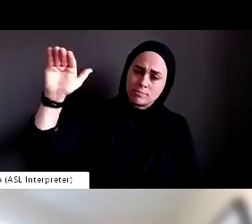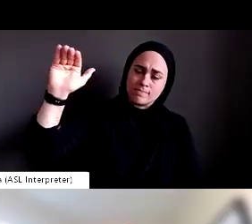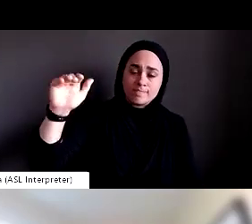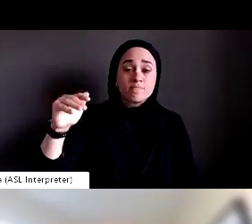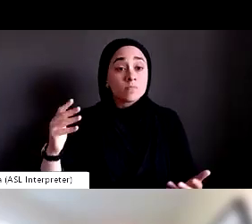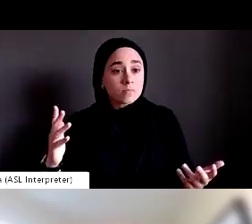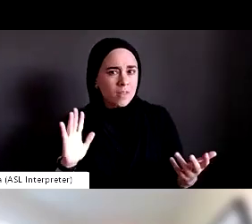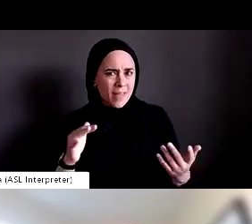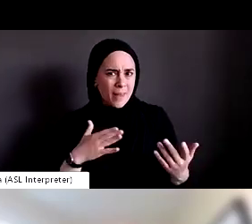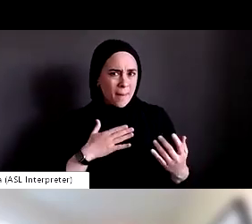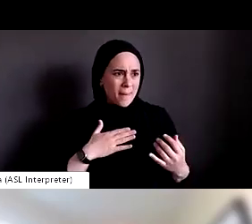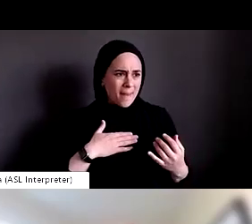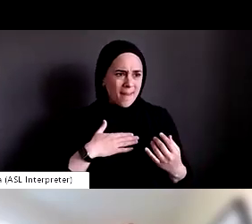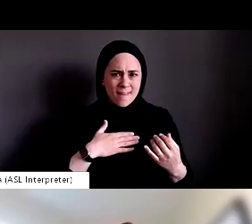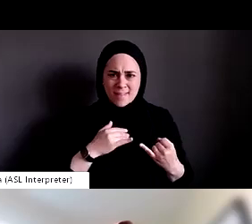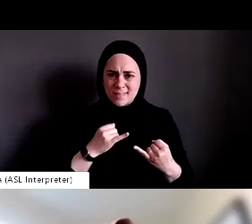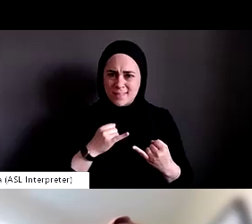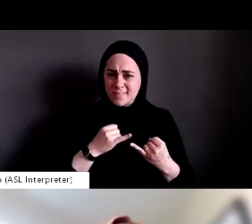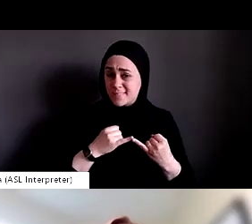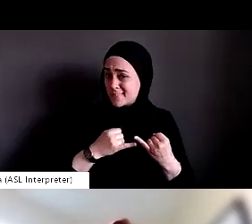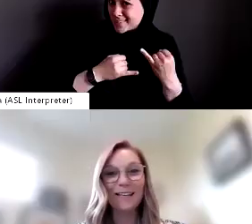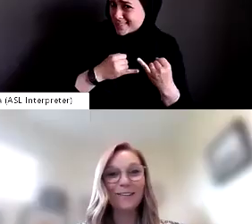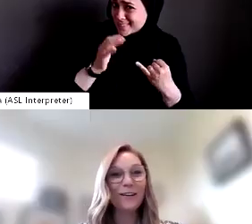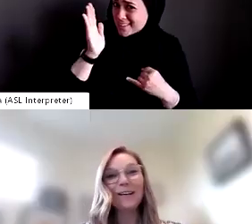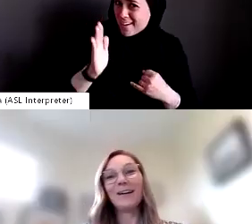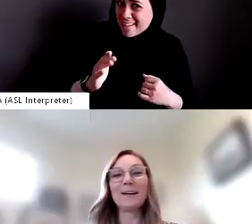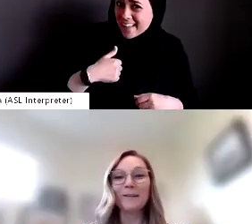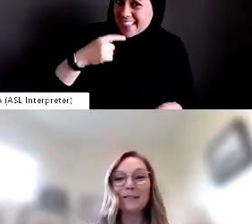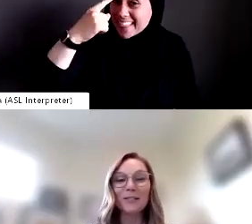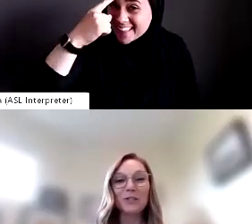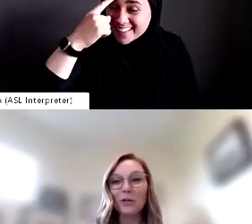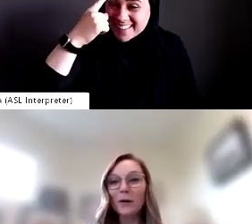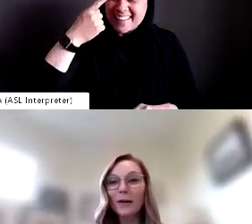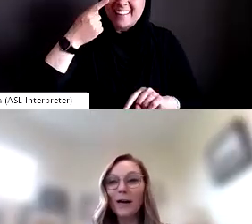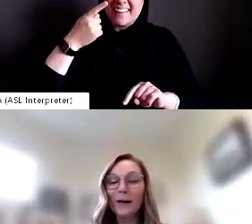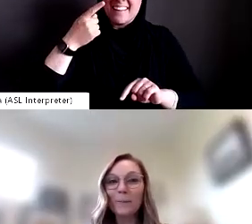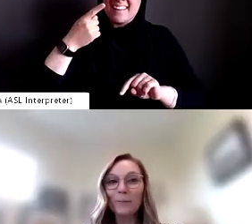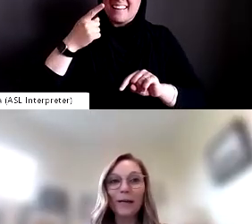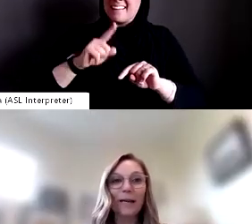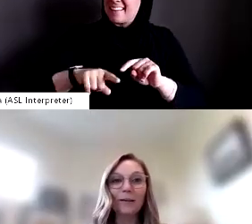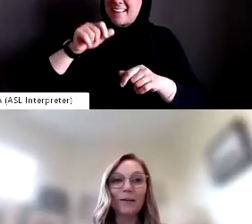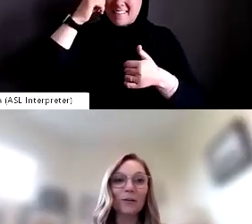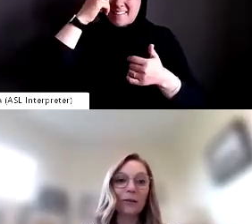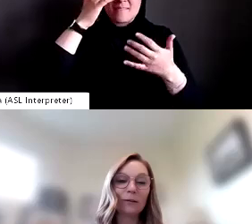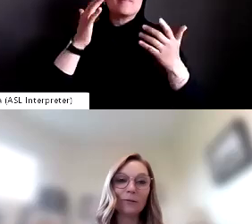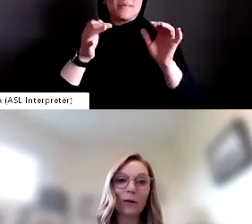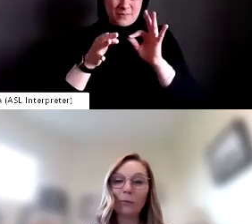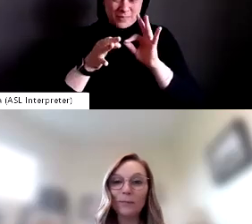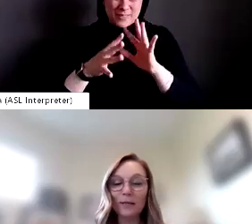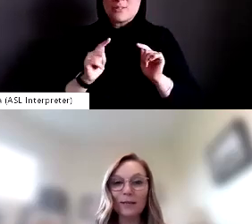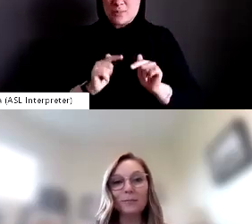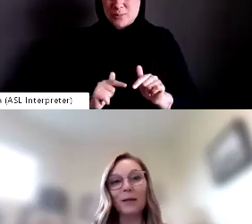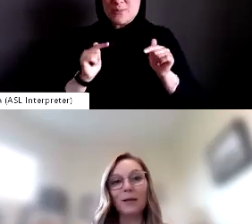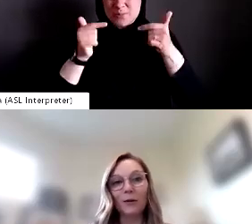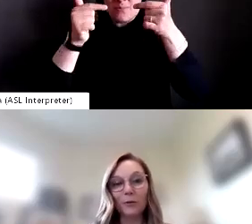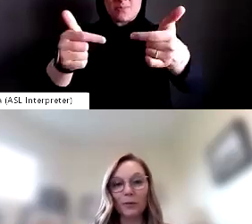of my talk. I think I can try to think of the session. So again, our